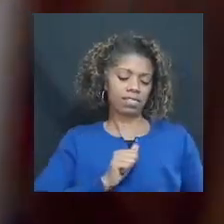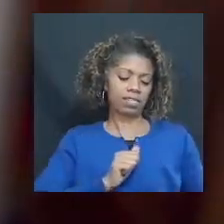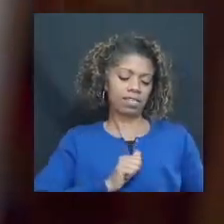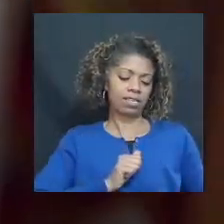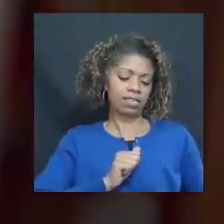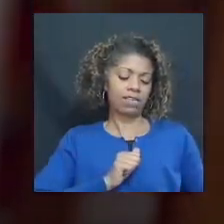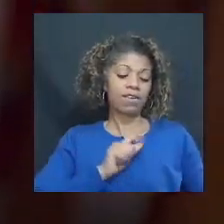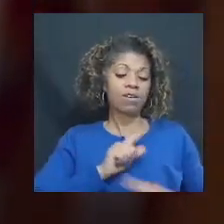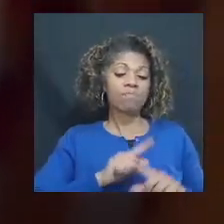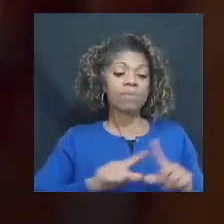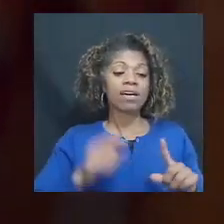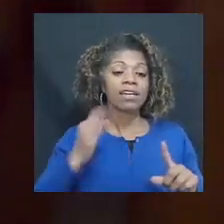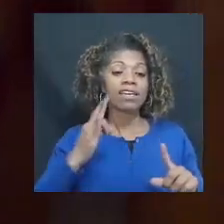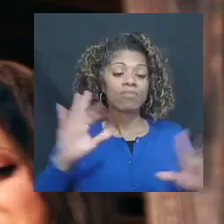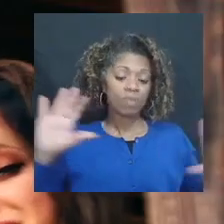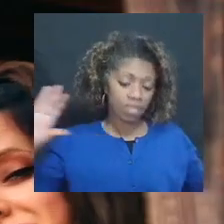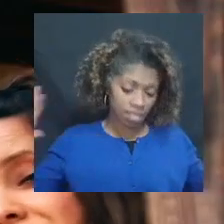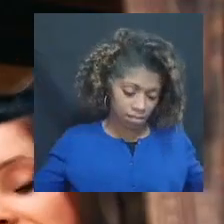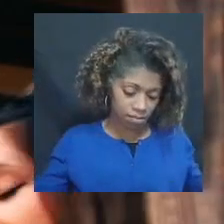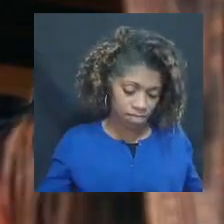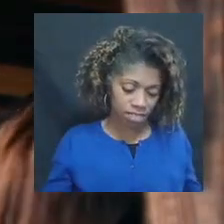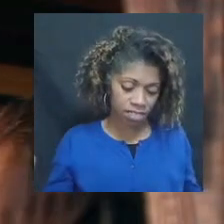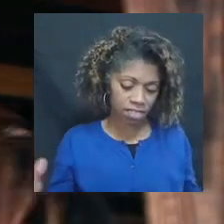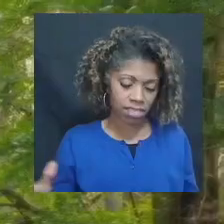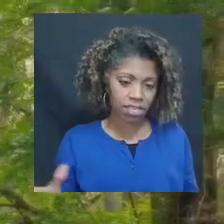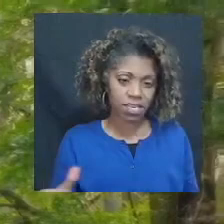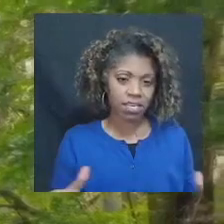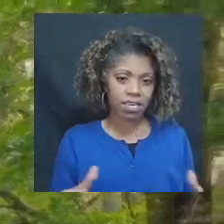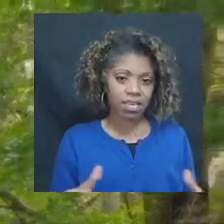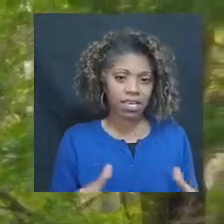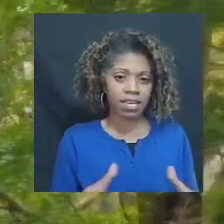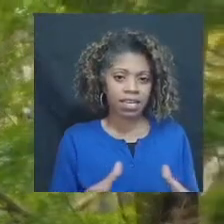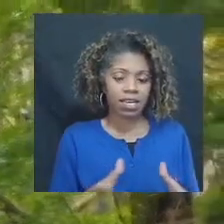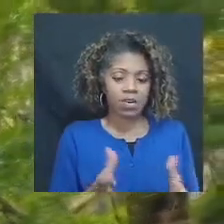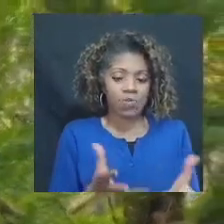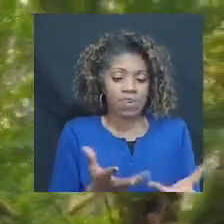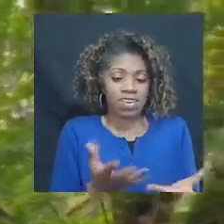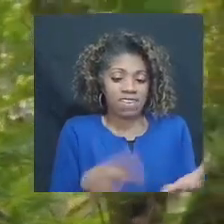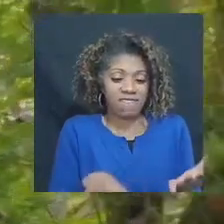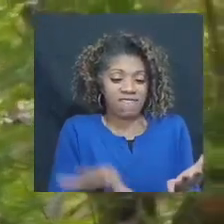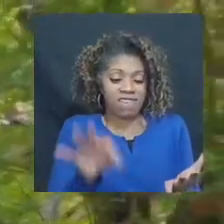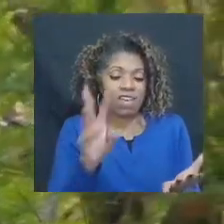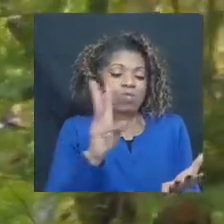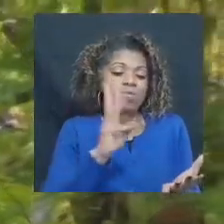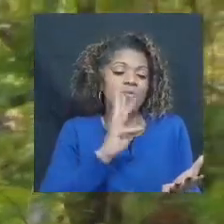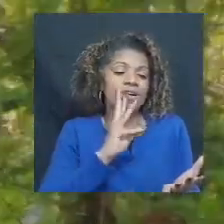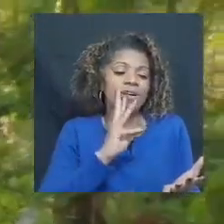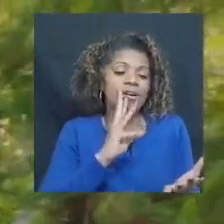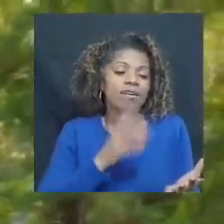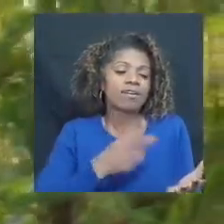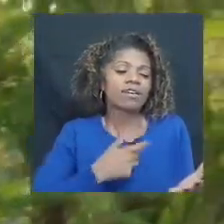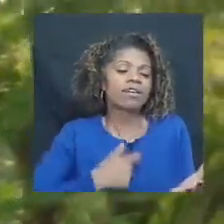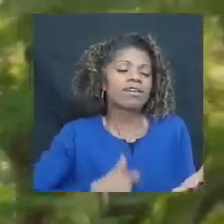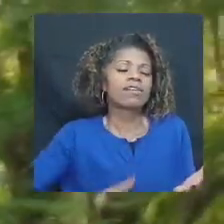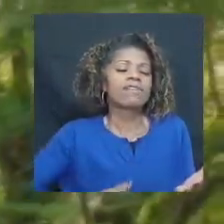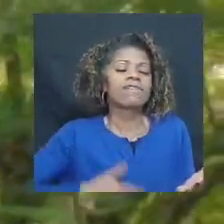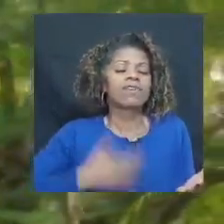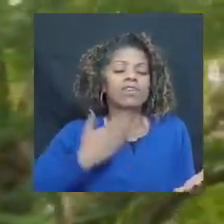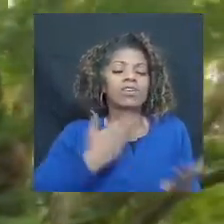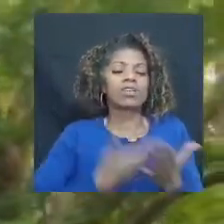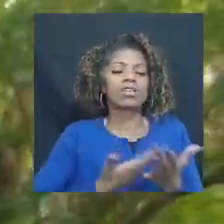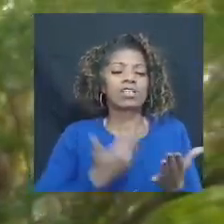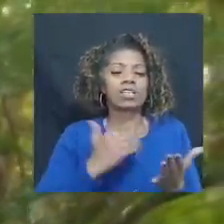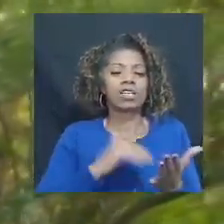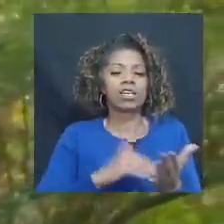now, we'll get water from a stone. Against all odds, we can walk through